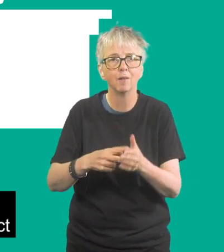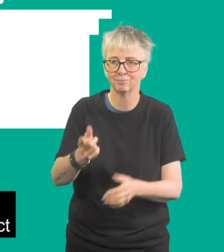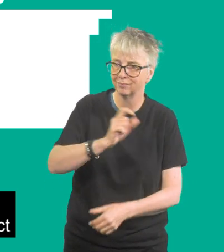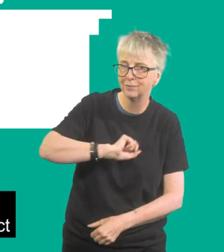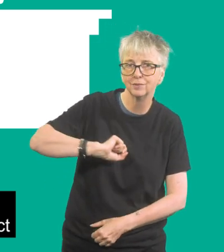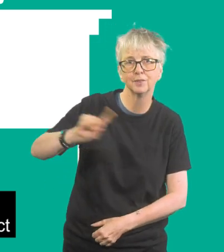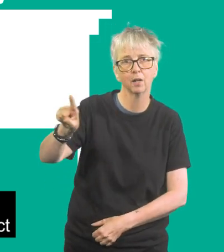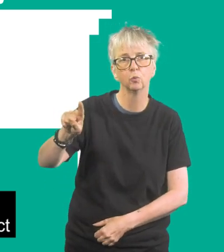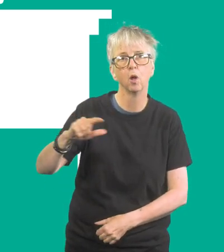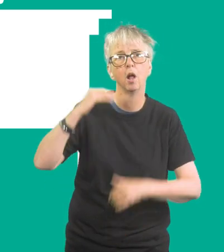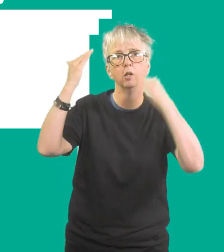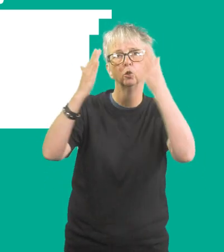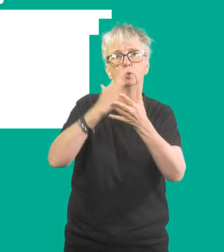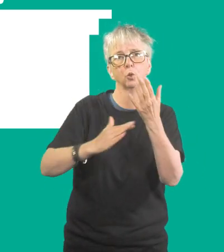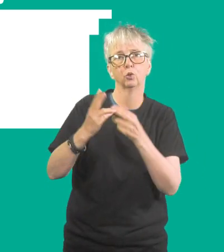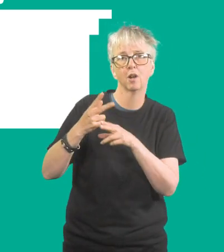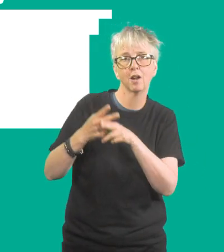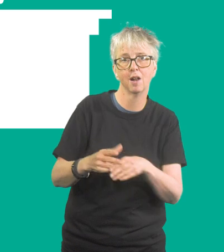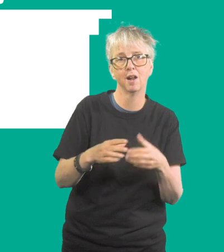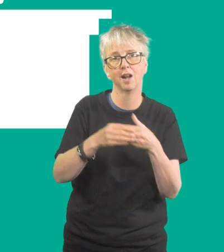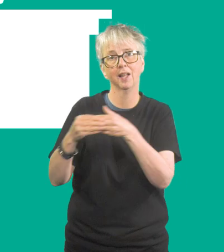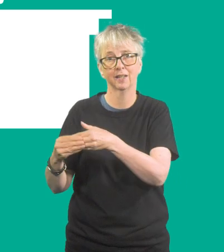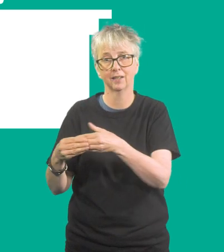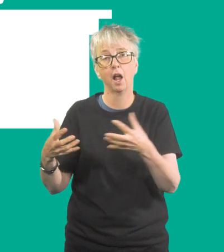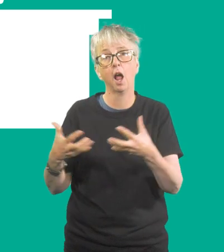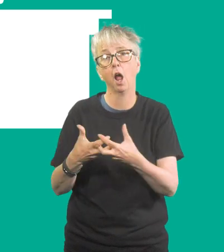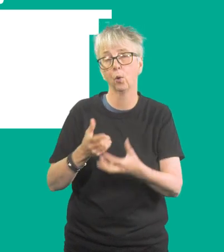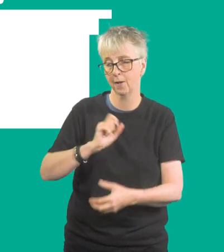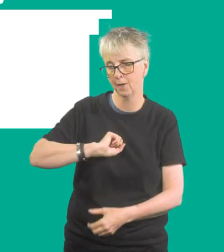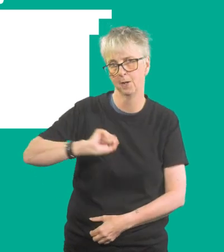Social Care Lead contact by accessible information provider.